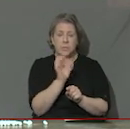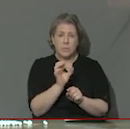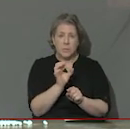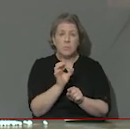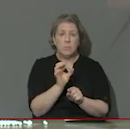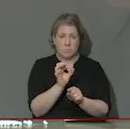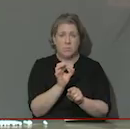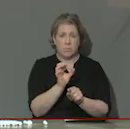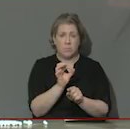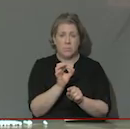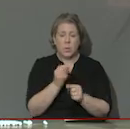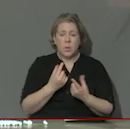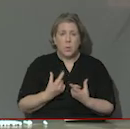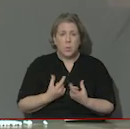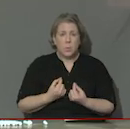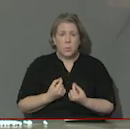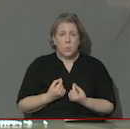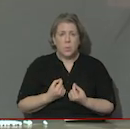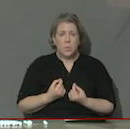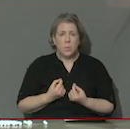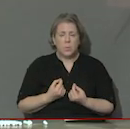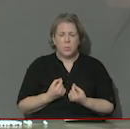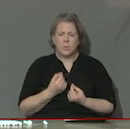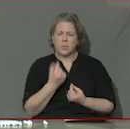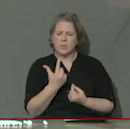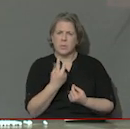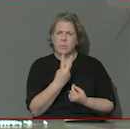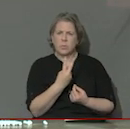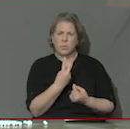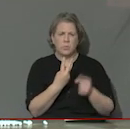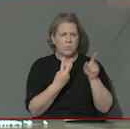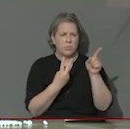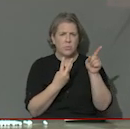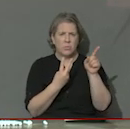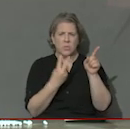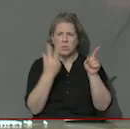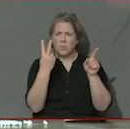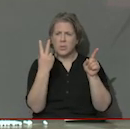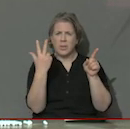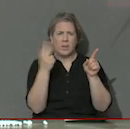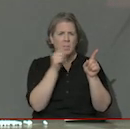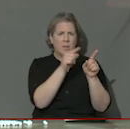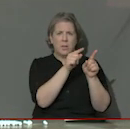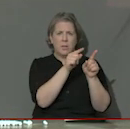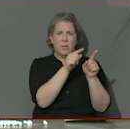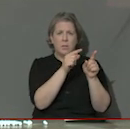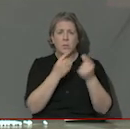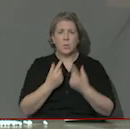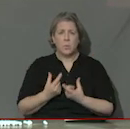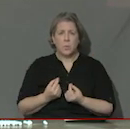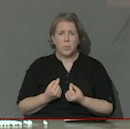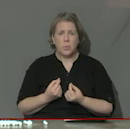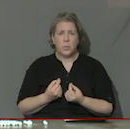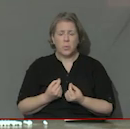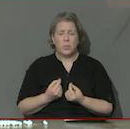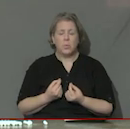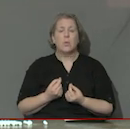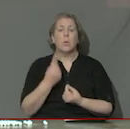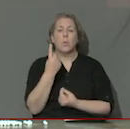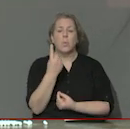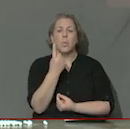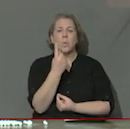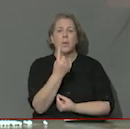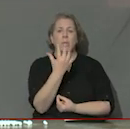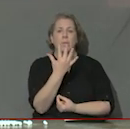All right. So we know this is 72% of that. That one is 28% of that. So we can say 1150